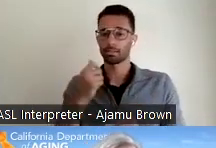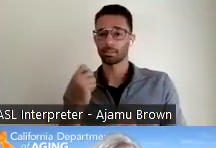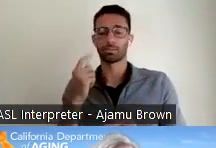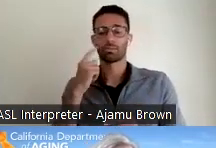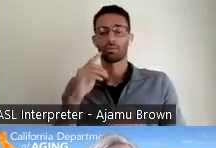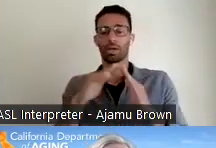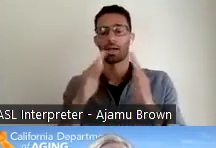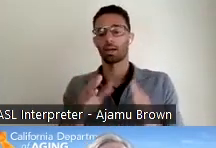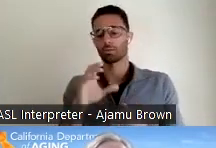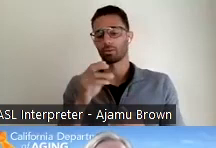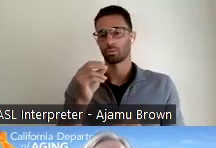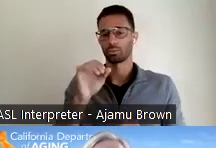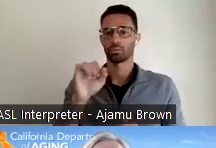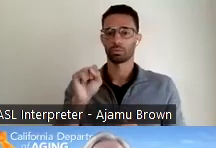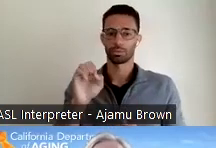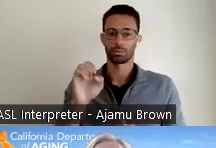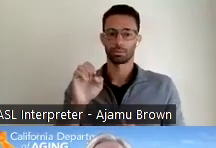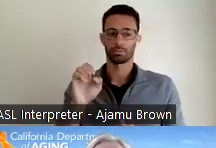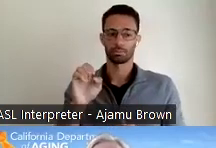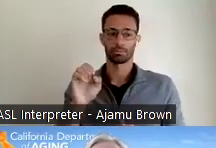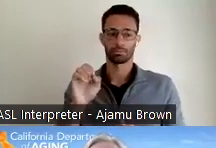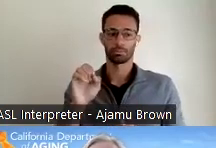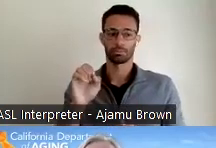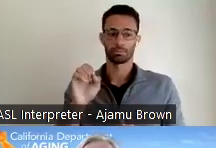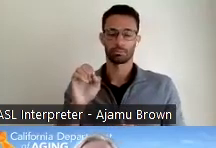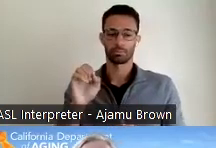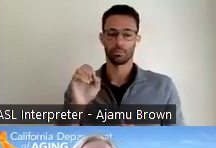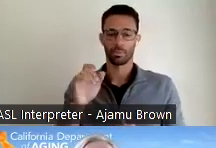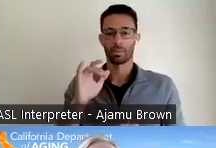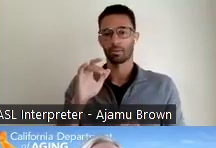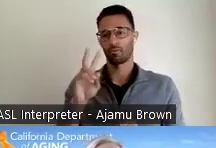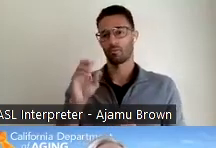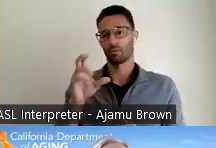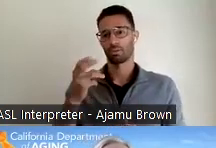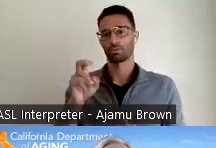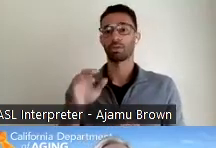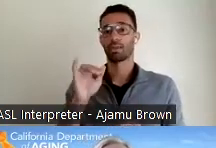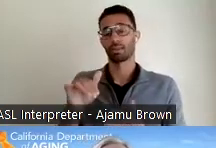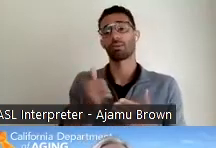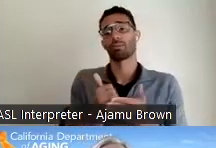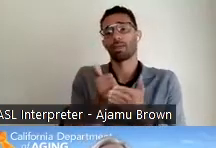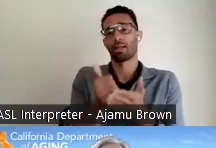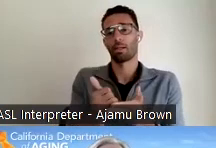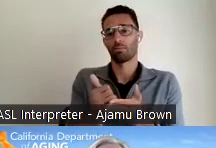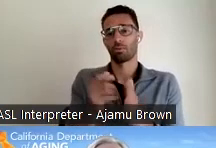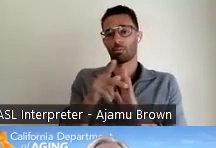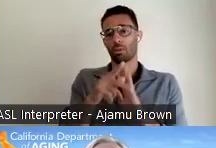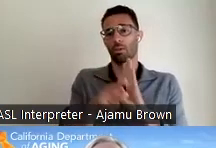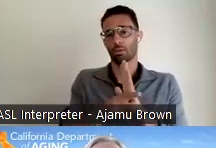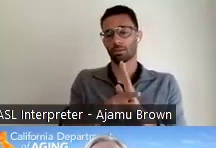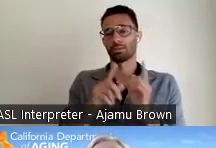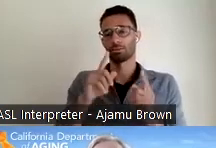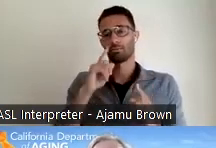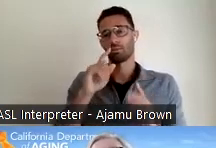of subsidies would be a helpful policy to implement in the state of California. Thanks very